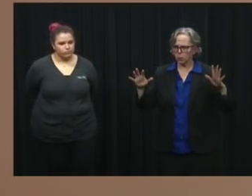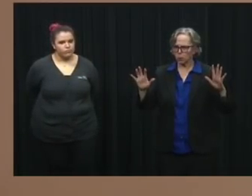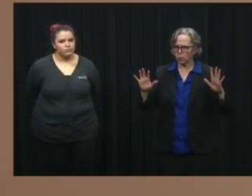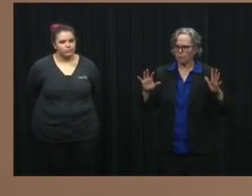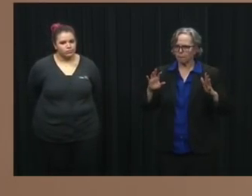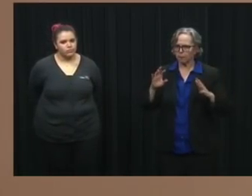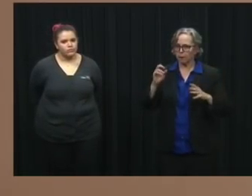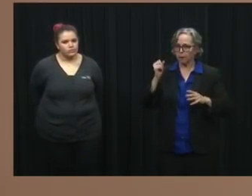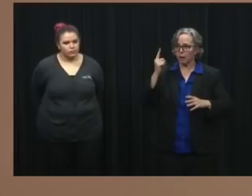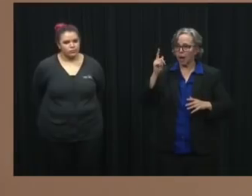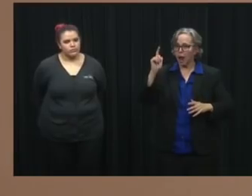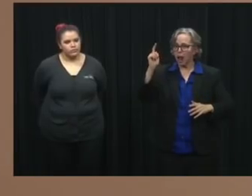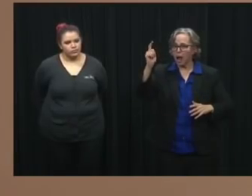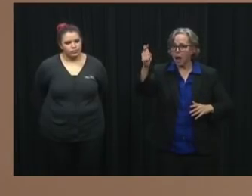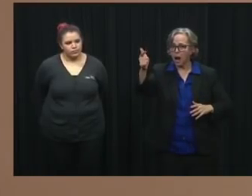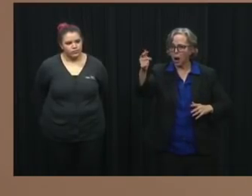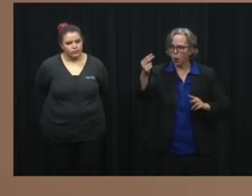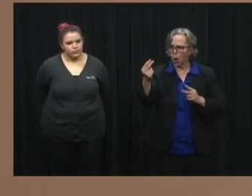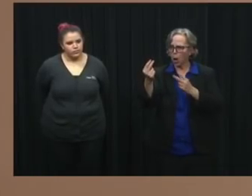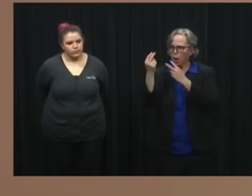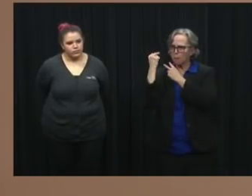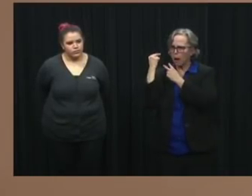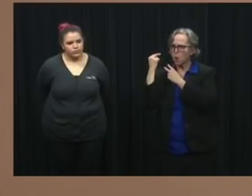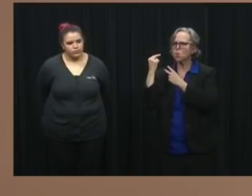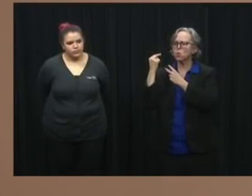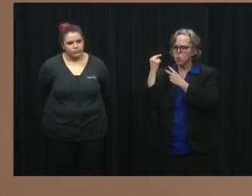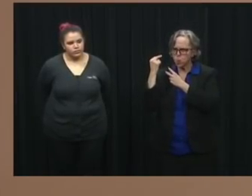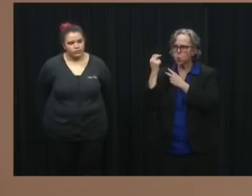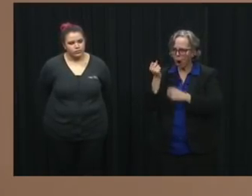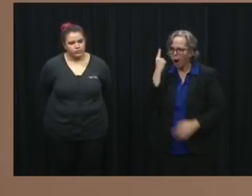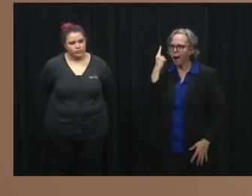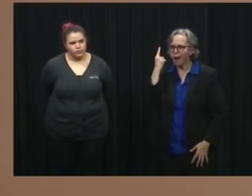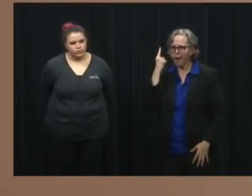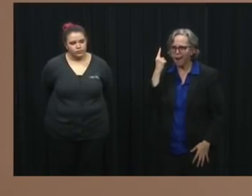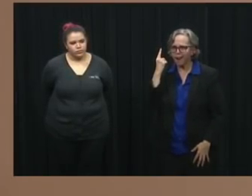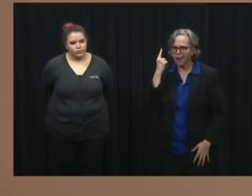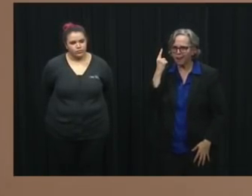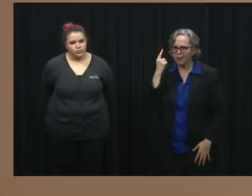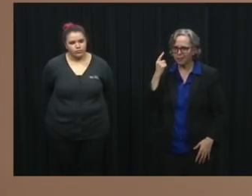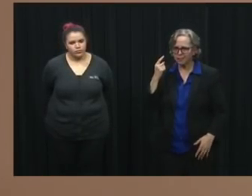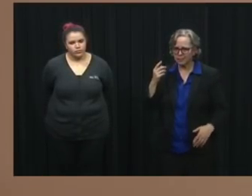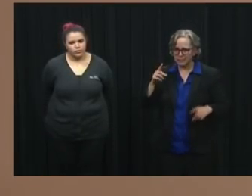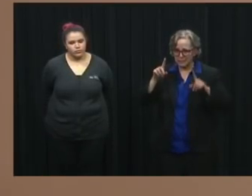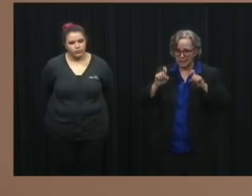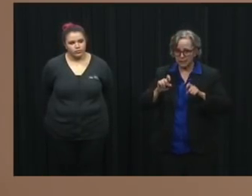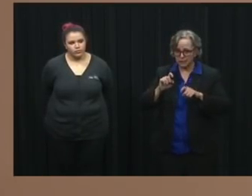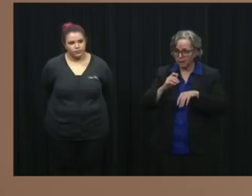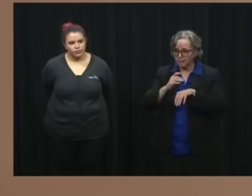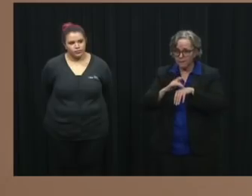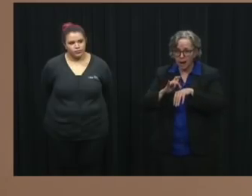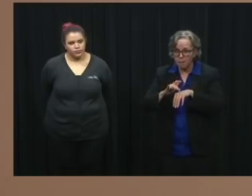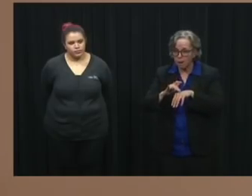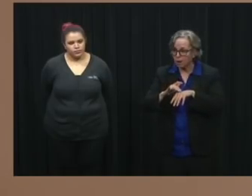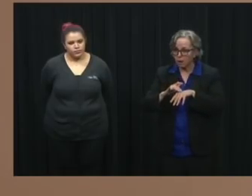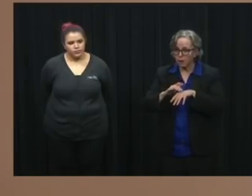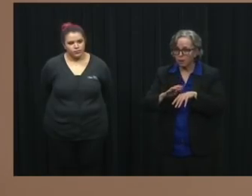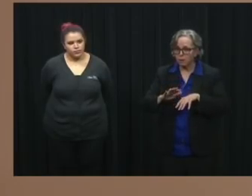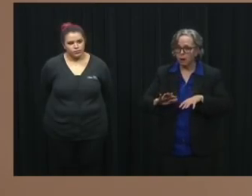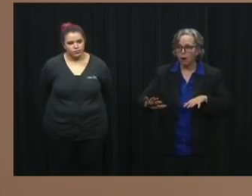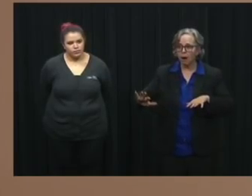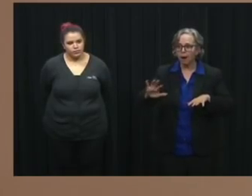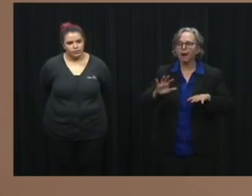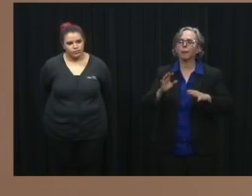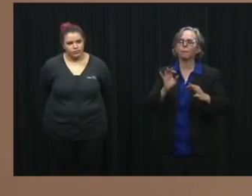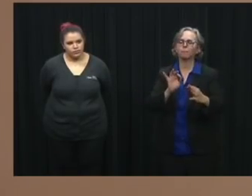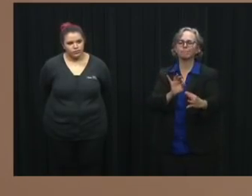widespread surveillance and sentinel surveillance, which is sort of checking pockets that are asymptomatic, but also